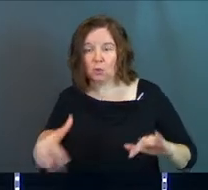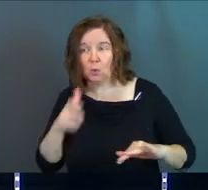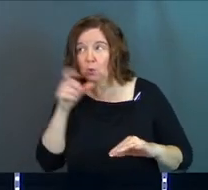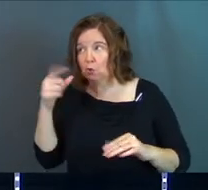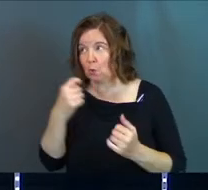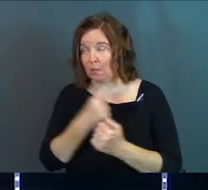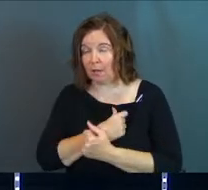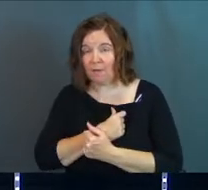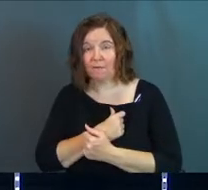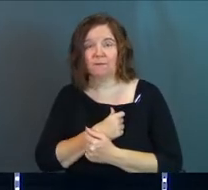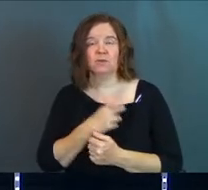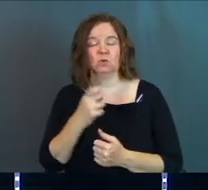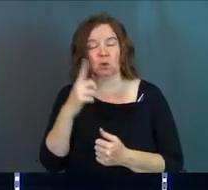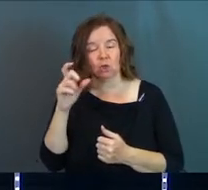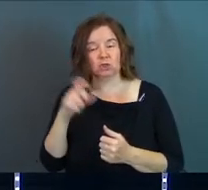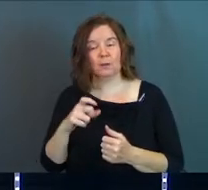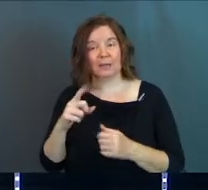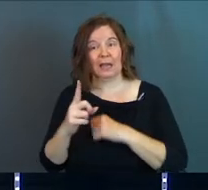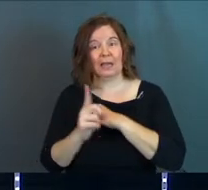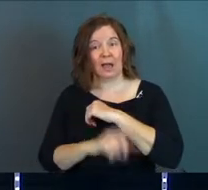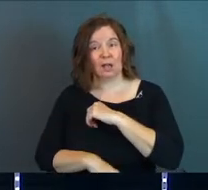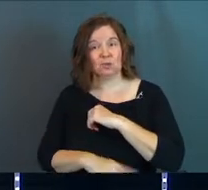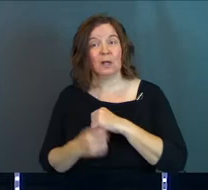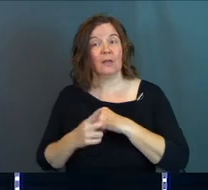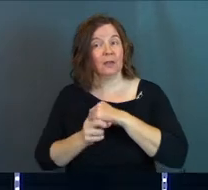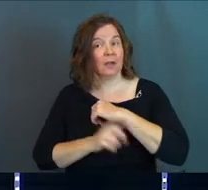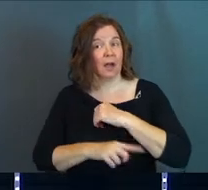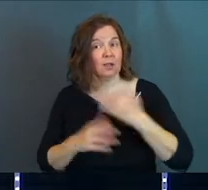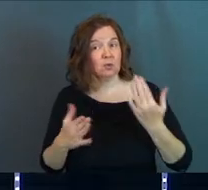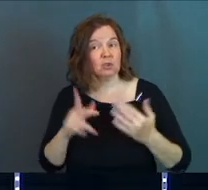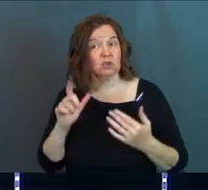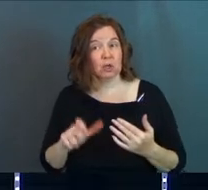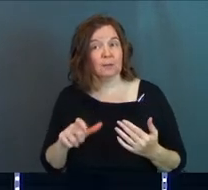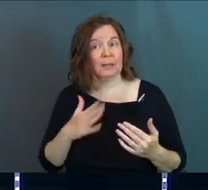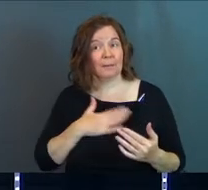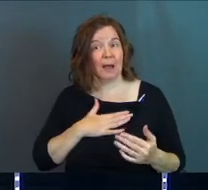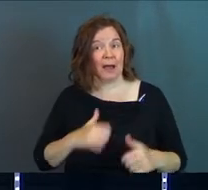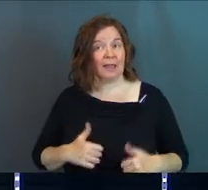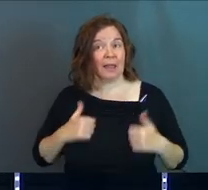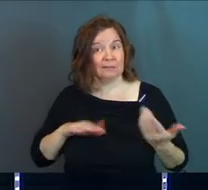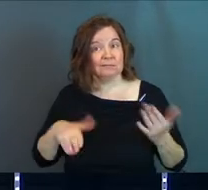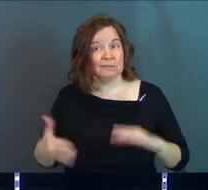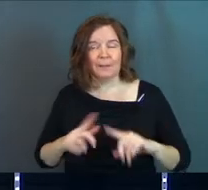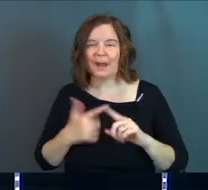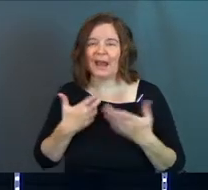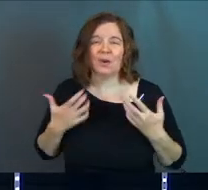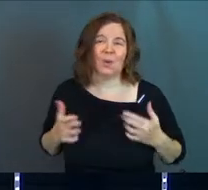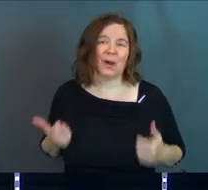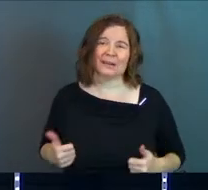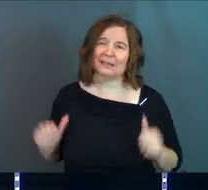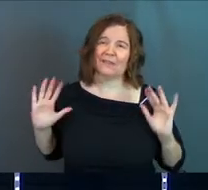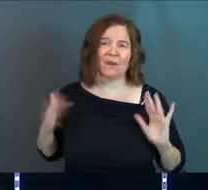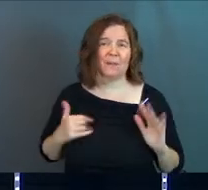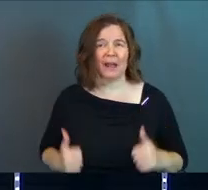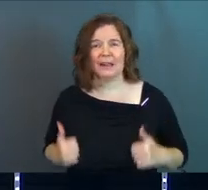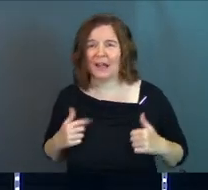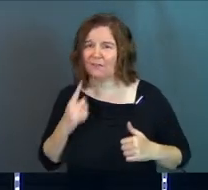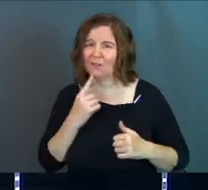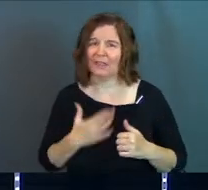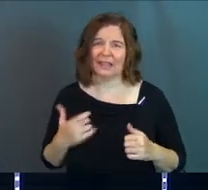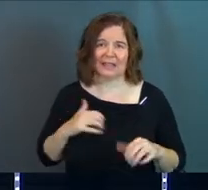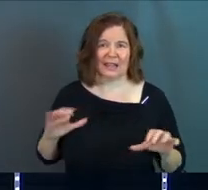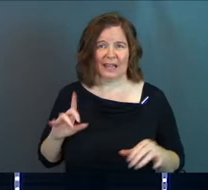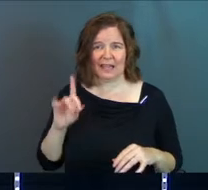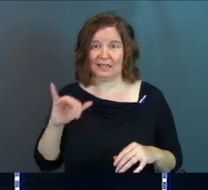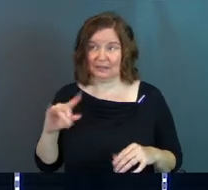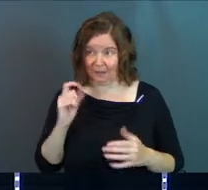who you love. And so there should be a consequence, and the consequence should be my life. But I don't want to give up my life for the thing that